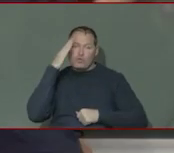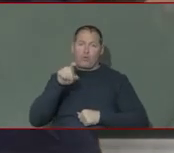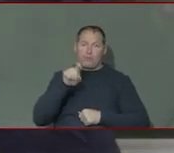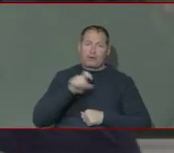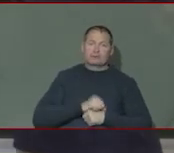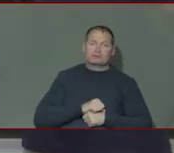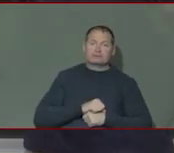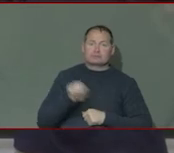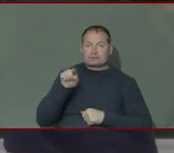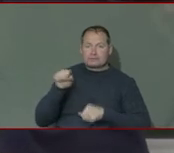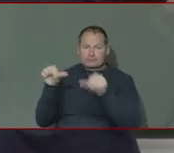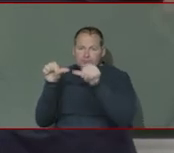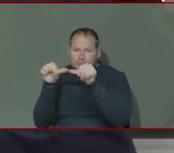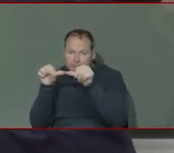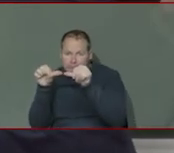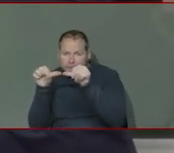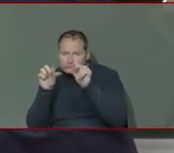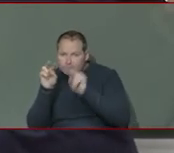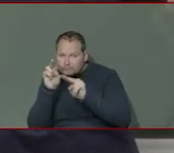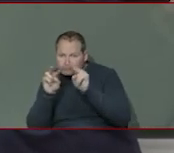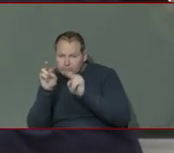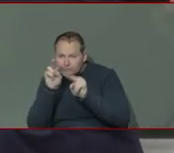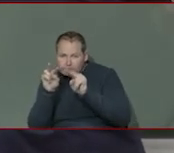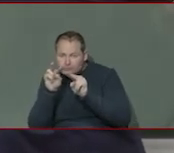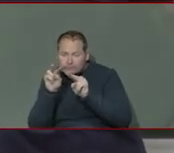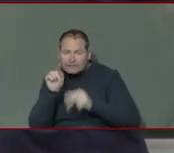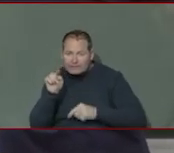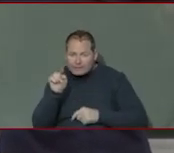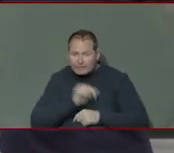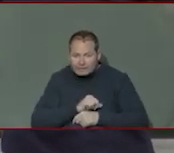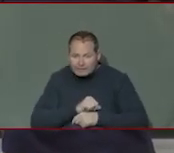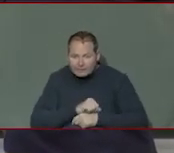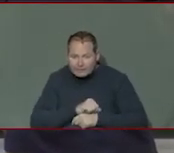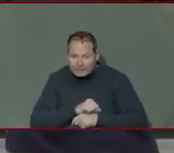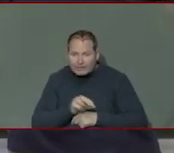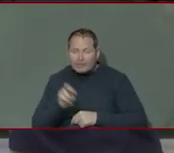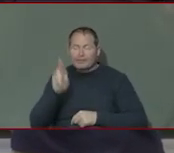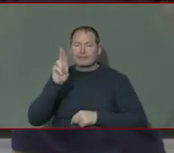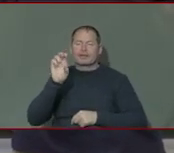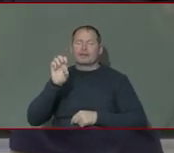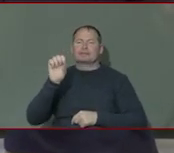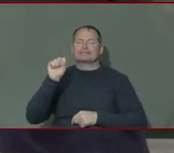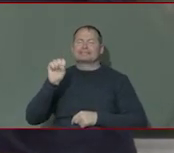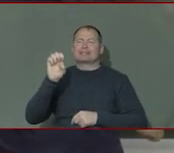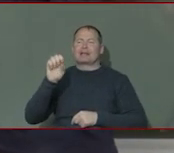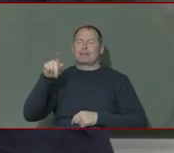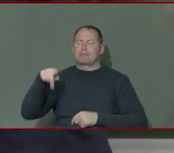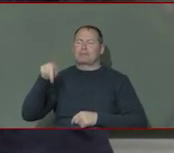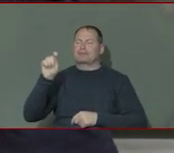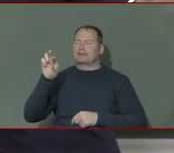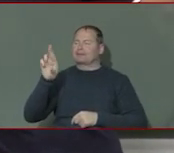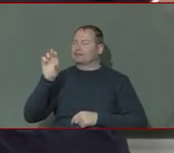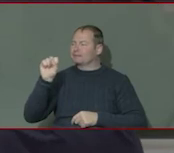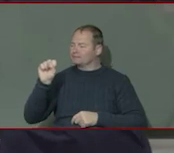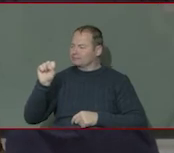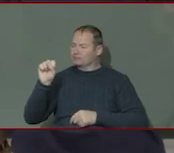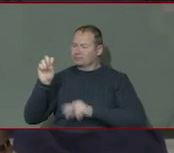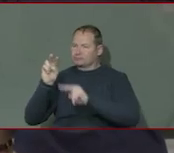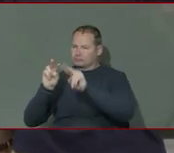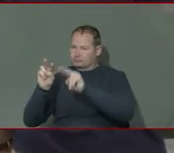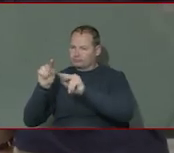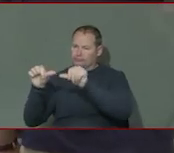are, please write down the word, there are receptors. There are receptors in the